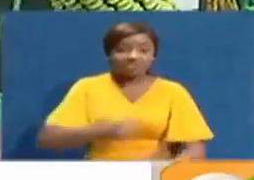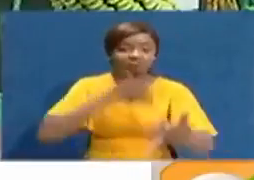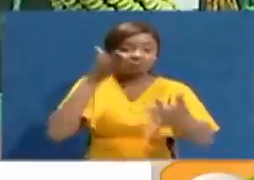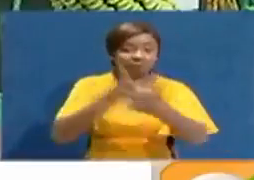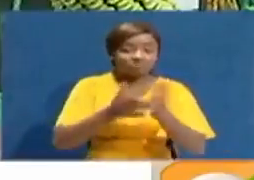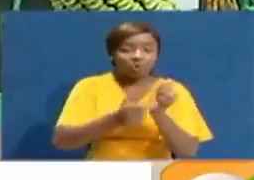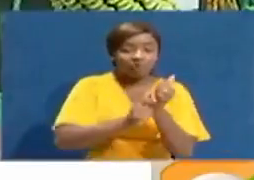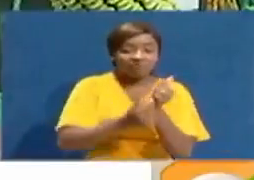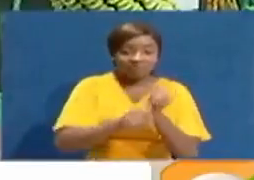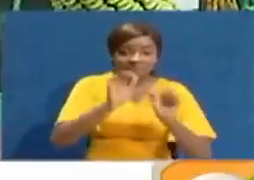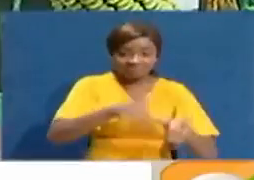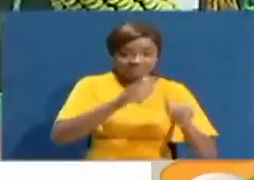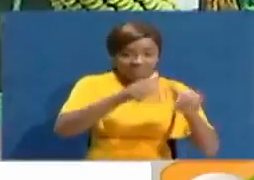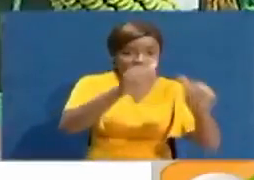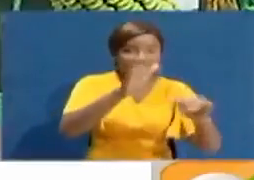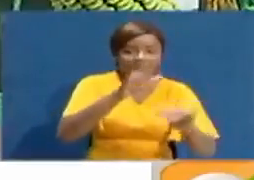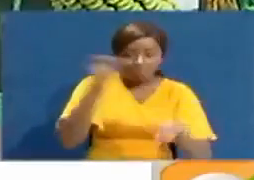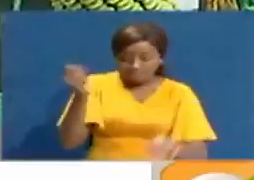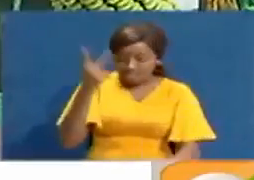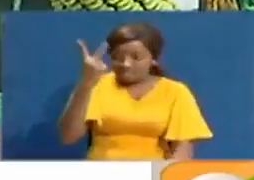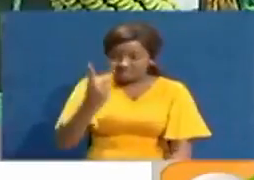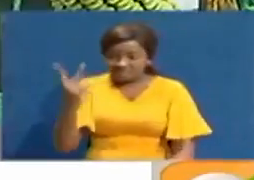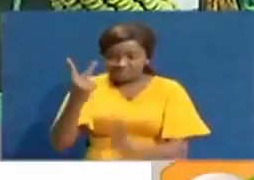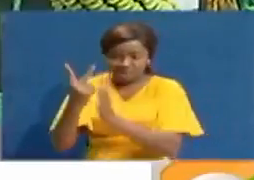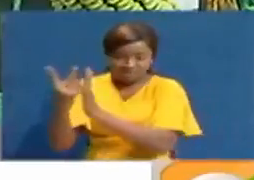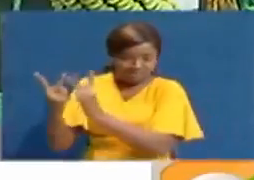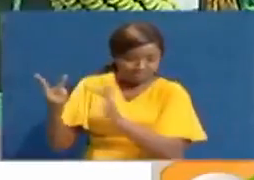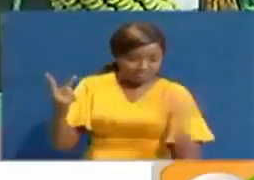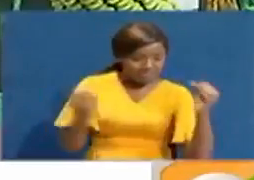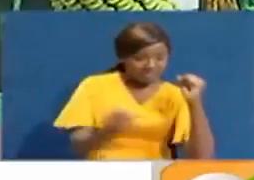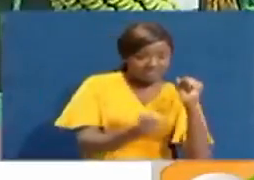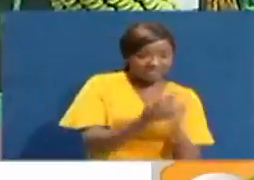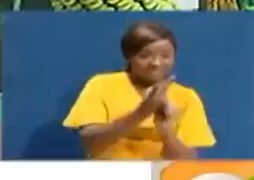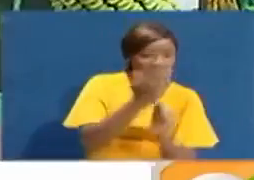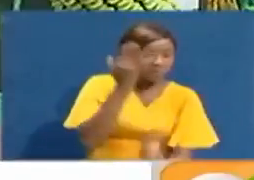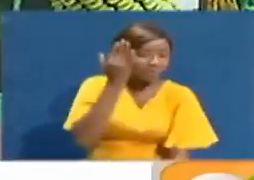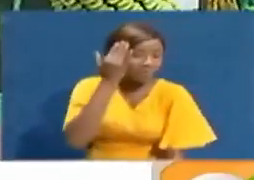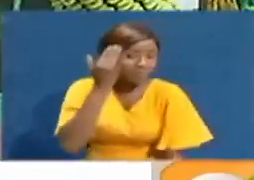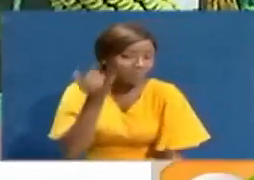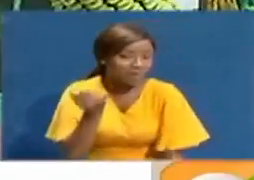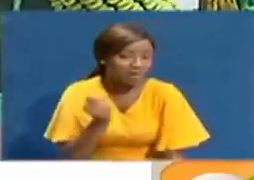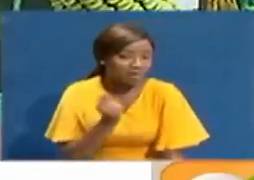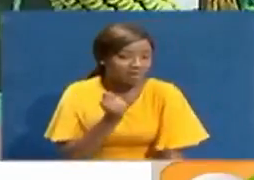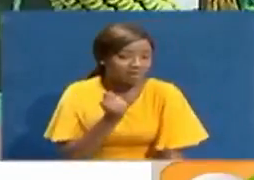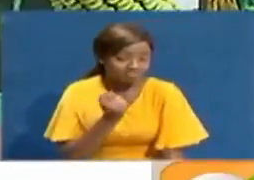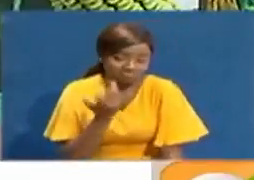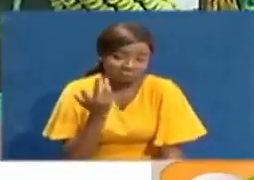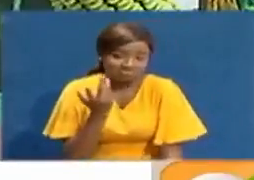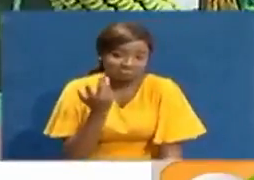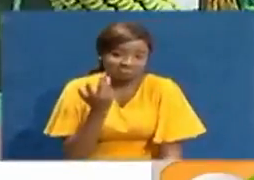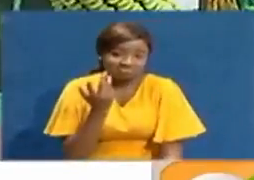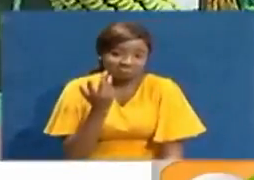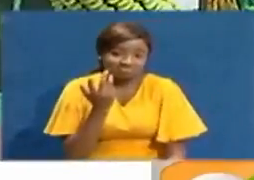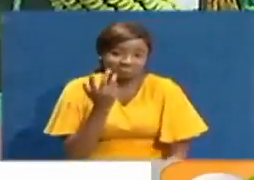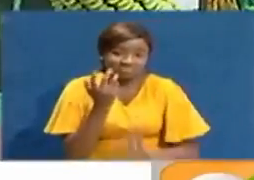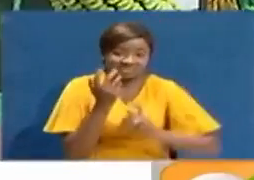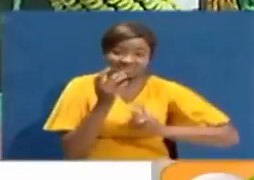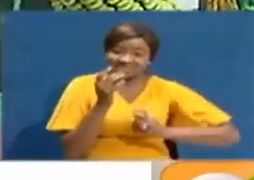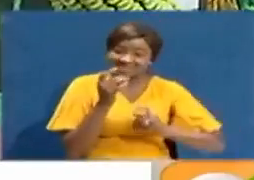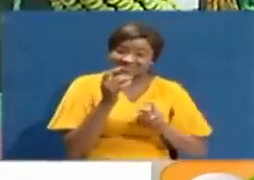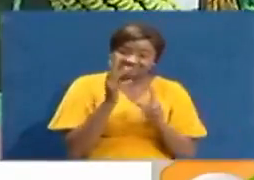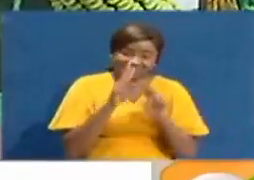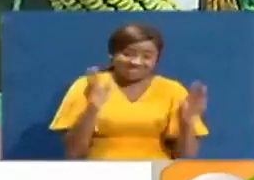from February all the way up to December. Reason? Insecurity. Let me